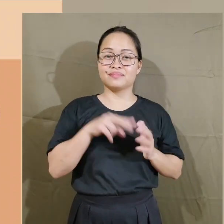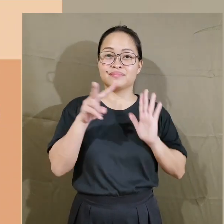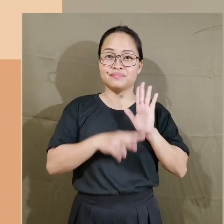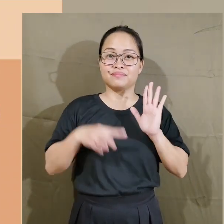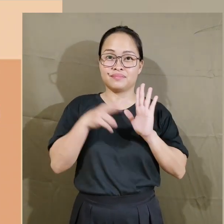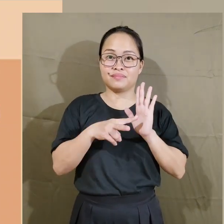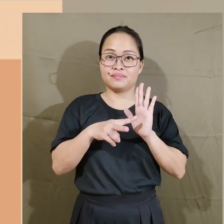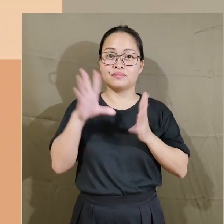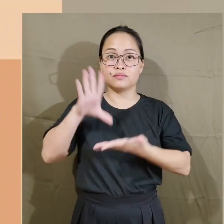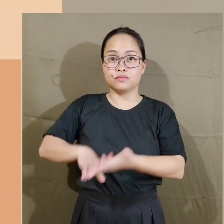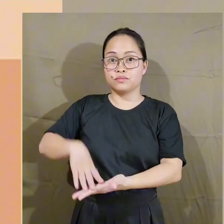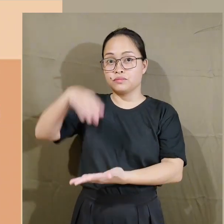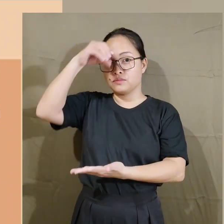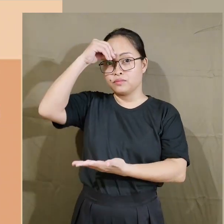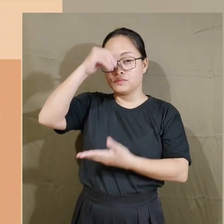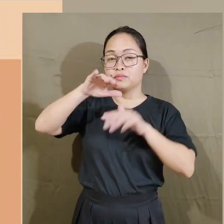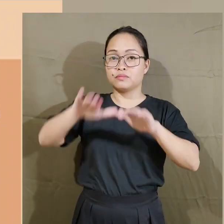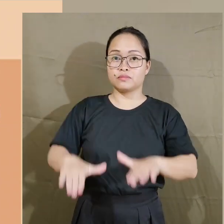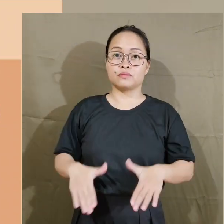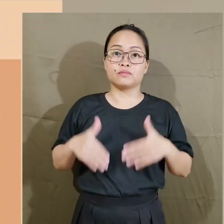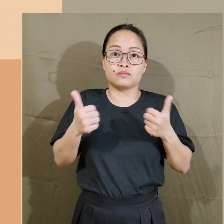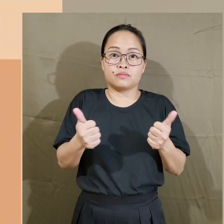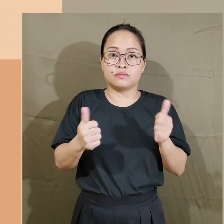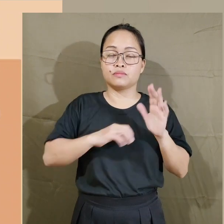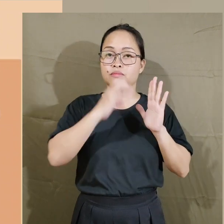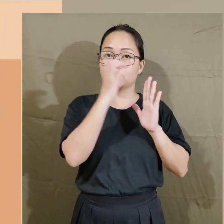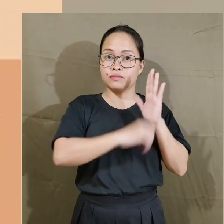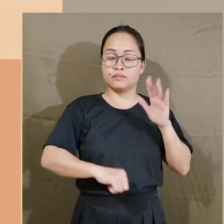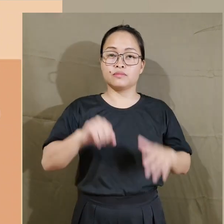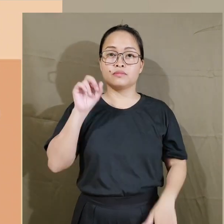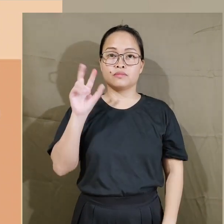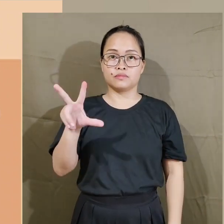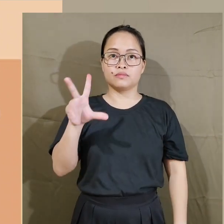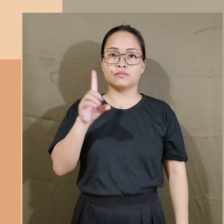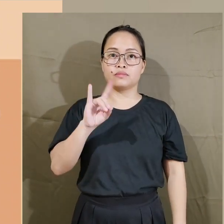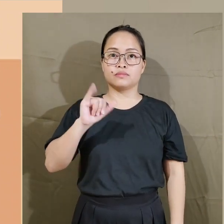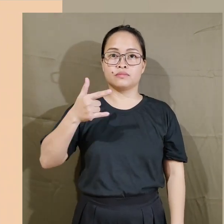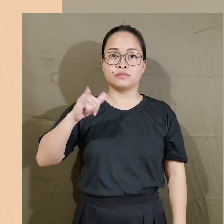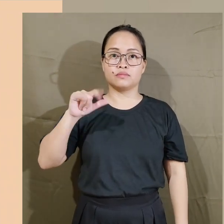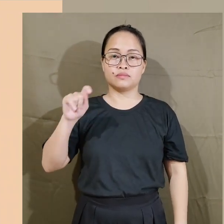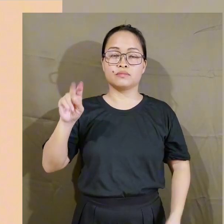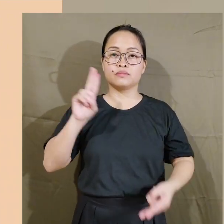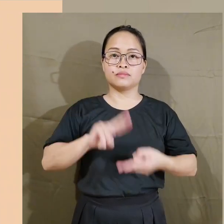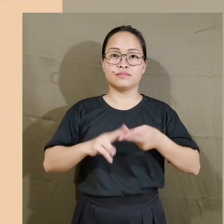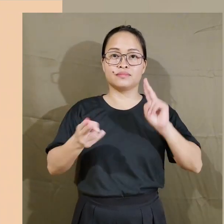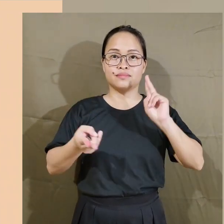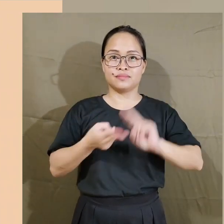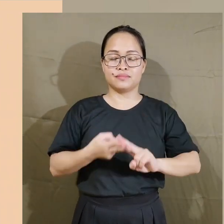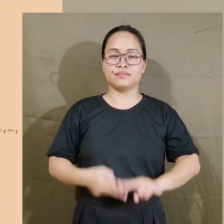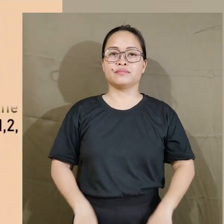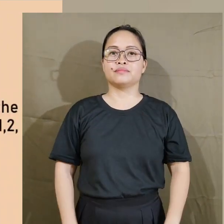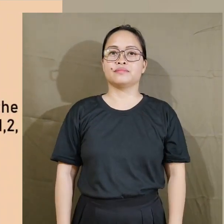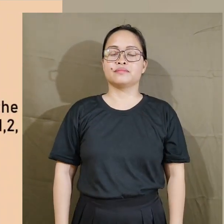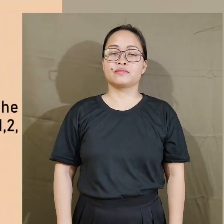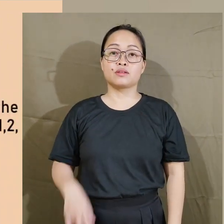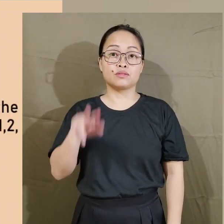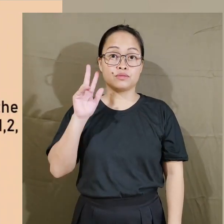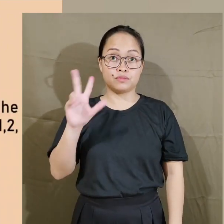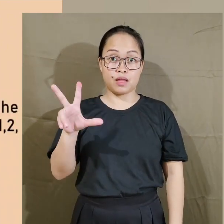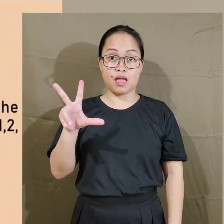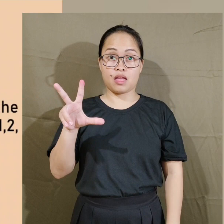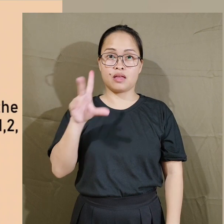In this video, we will learn how to subtract three-digit numbers.